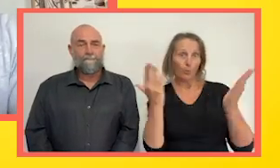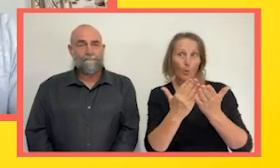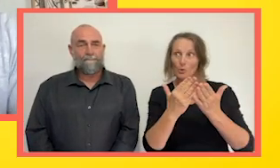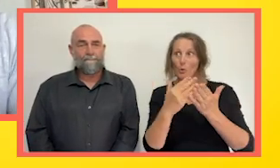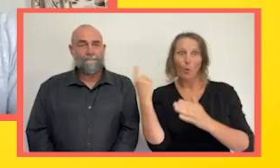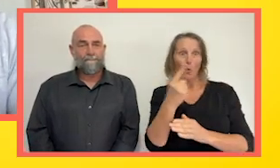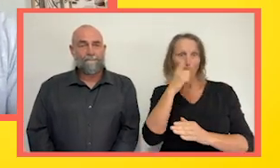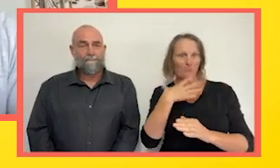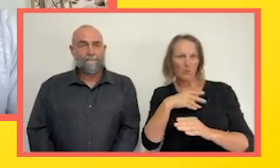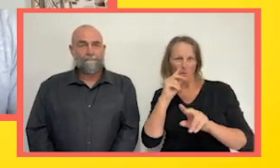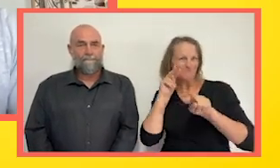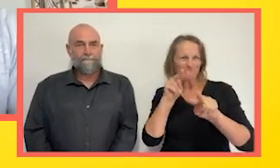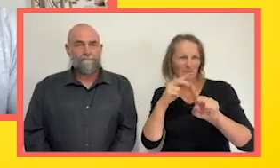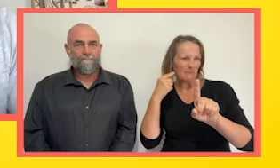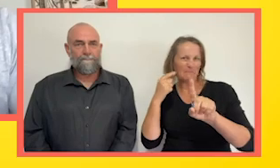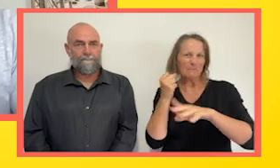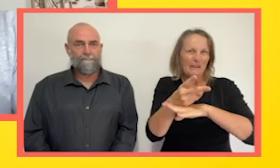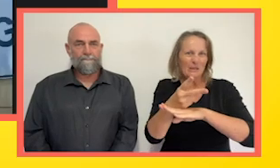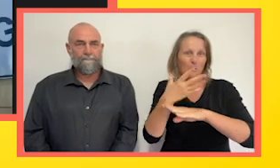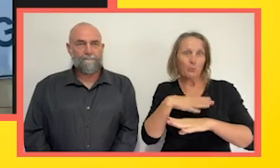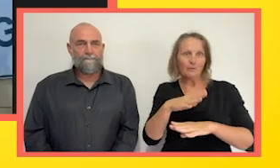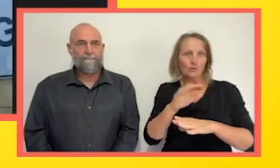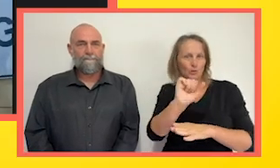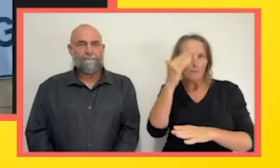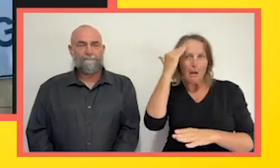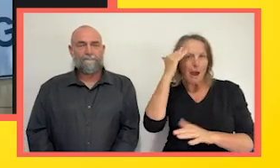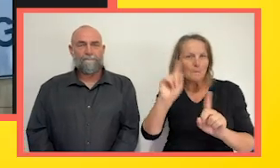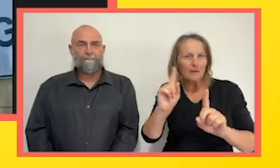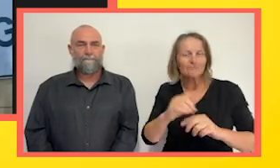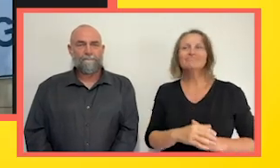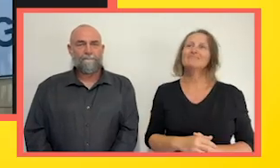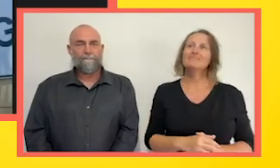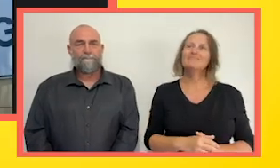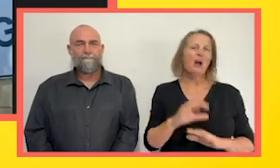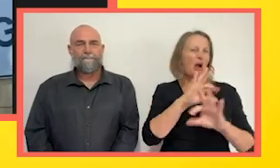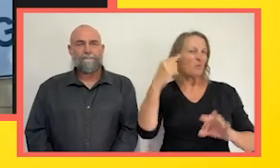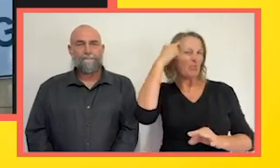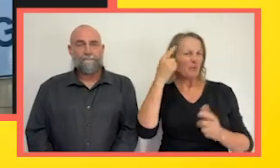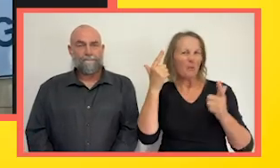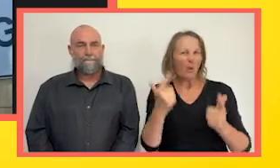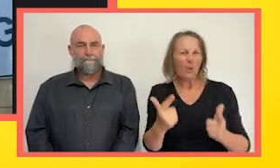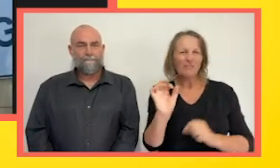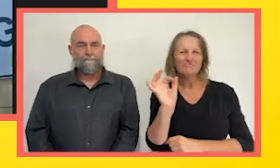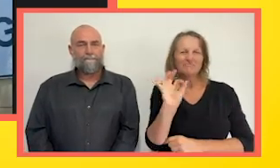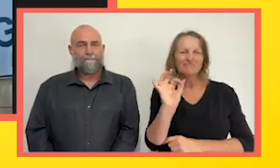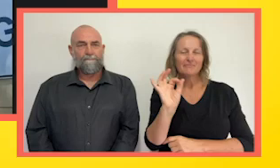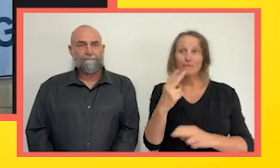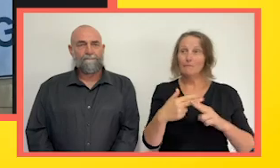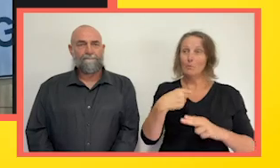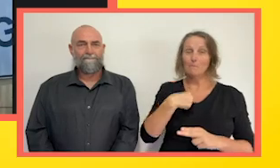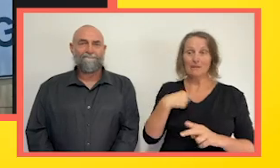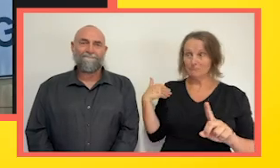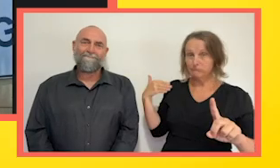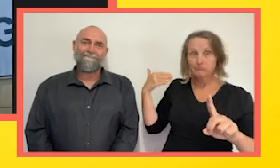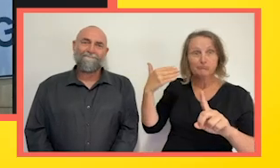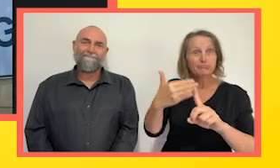you. How are you going to deal with that mentally? Look, I think it's not something I dwell on a lot, honestly, Riley. Like for me, throughout my